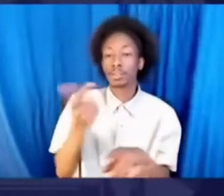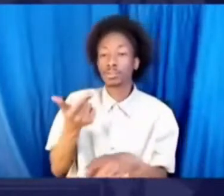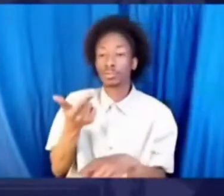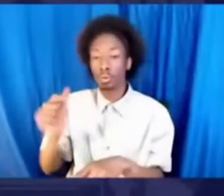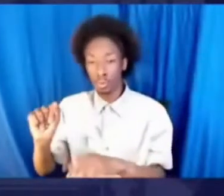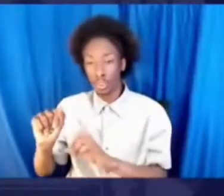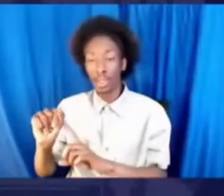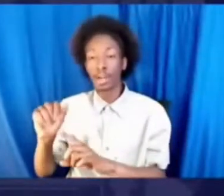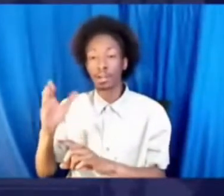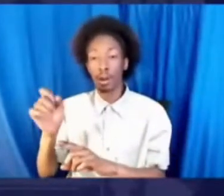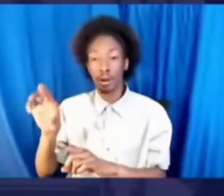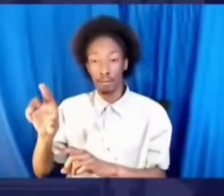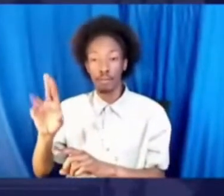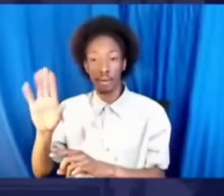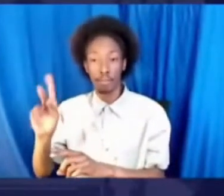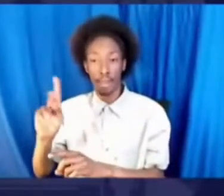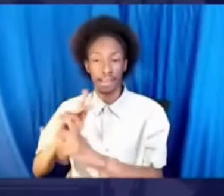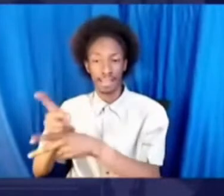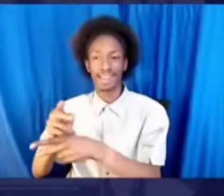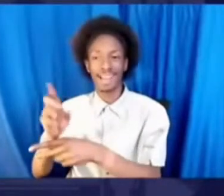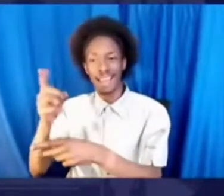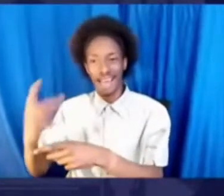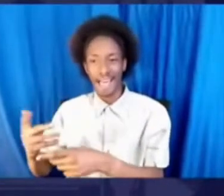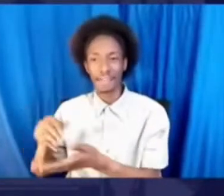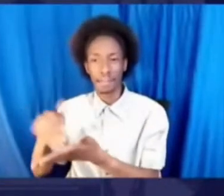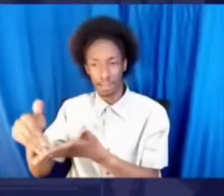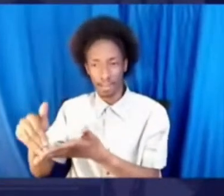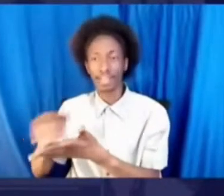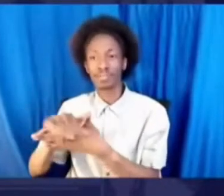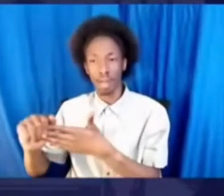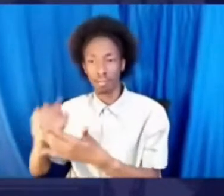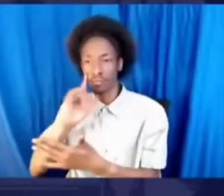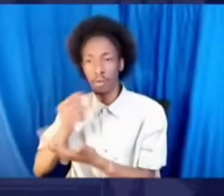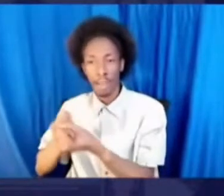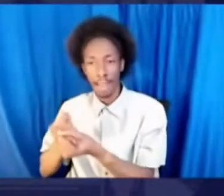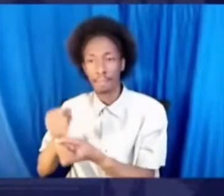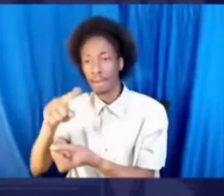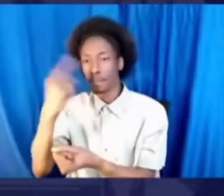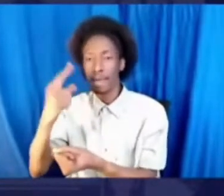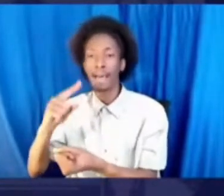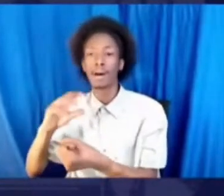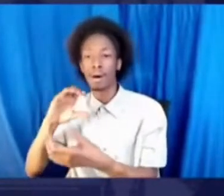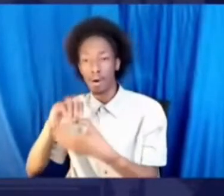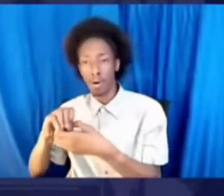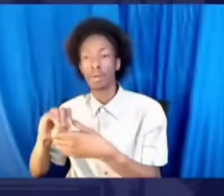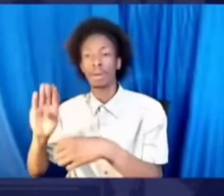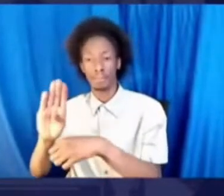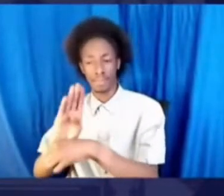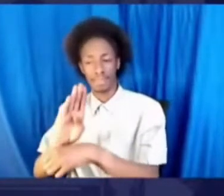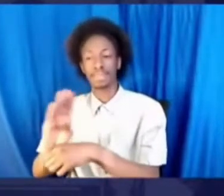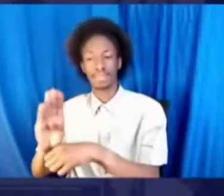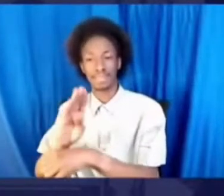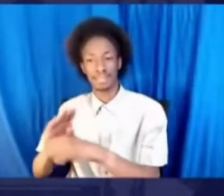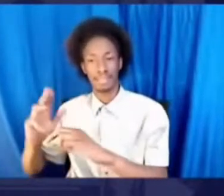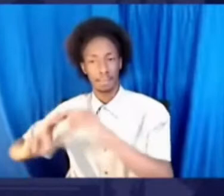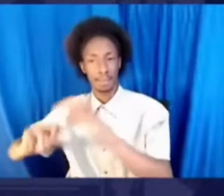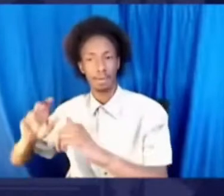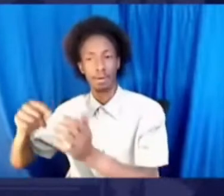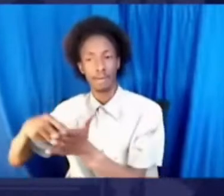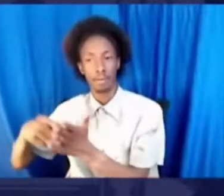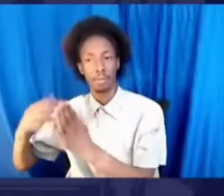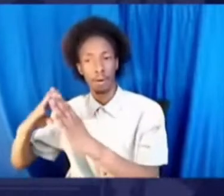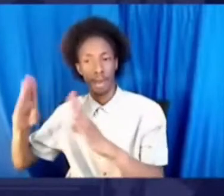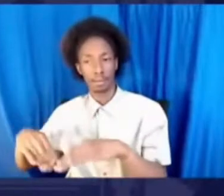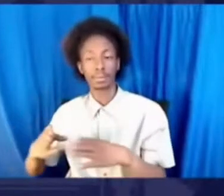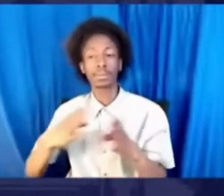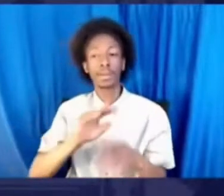over $500,000 to help Black-owned companies build affordable housing. And in Mississippi,